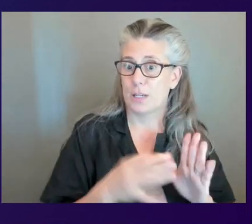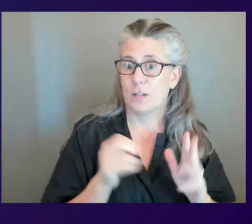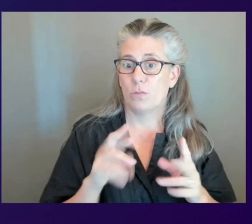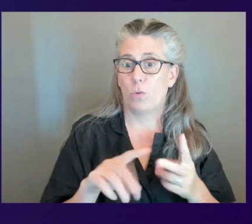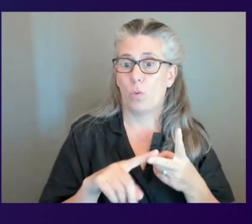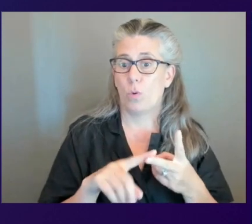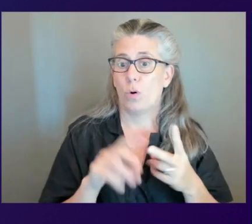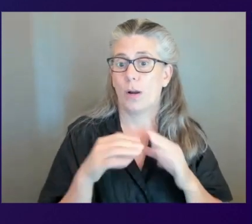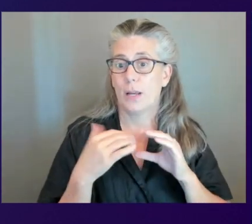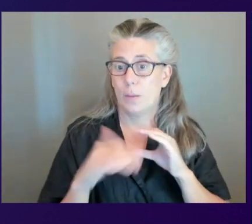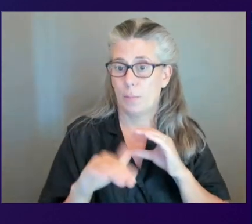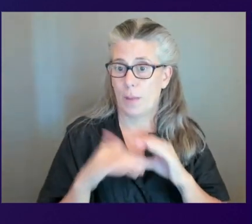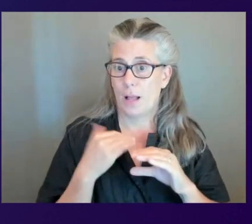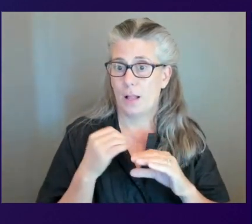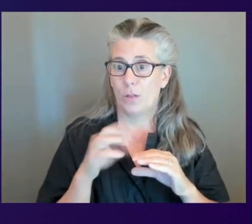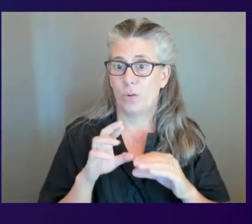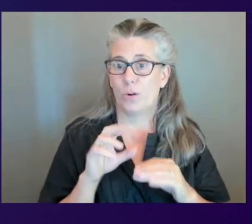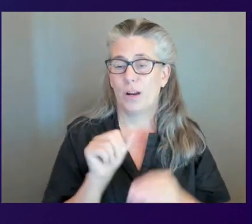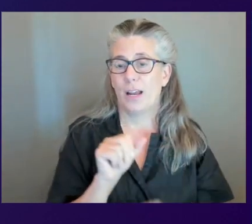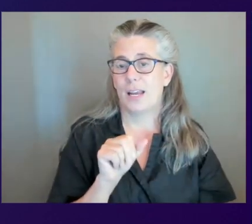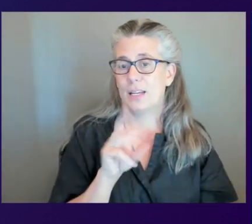at